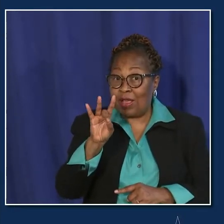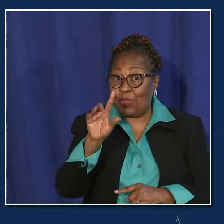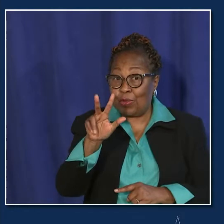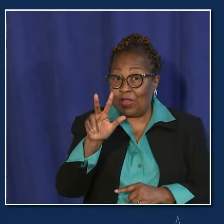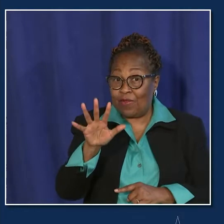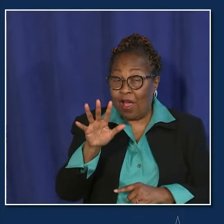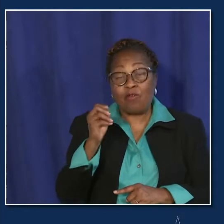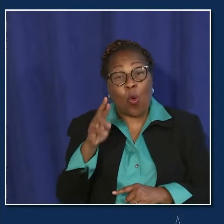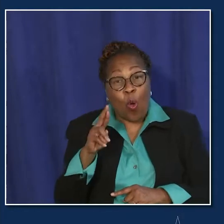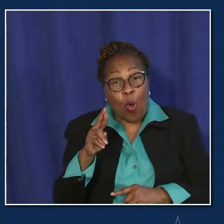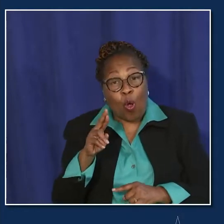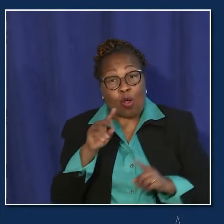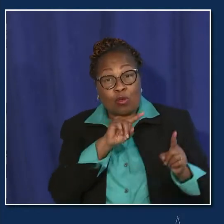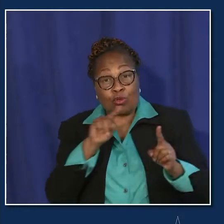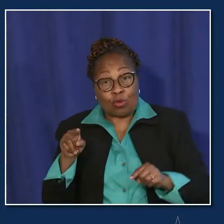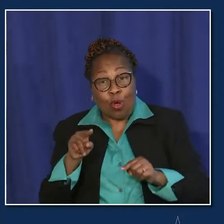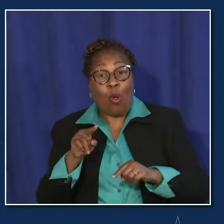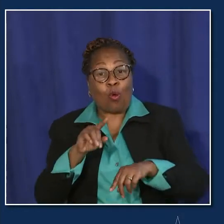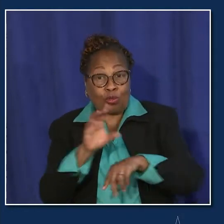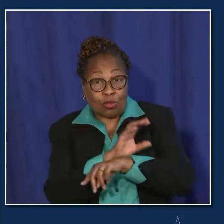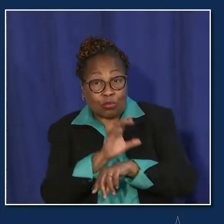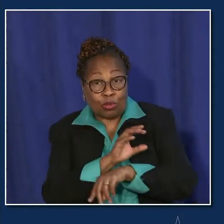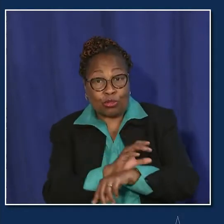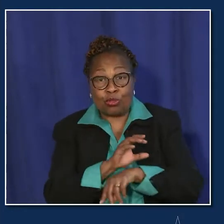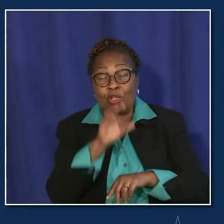312-746-4835, or visit